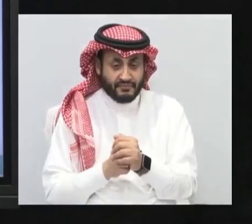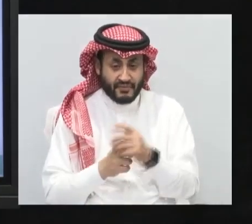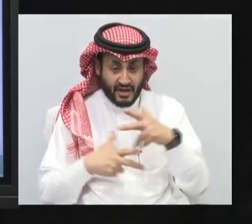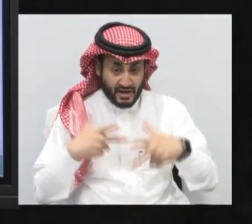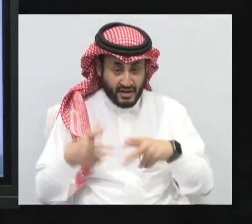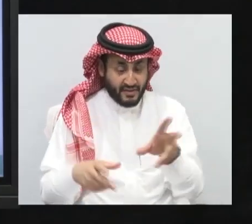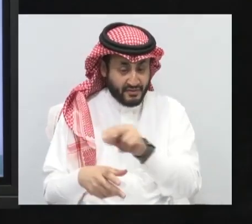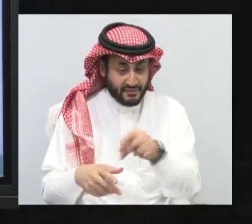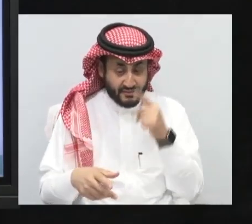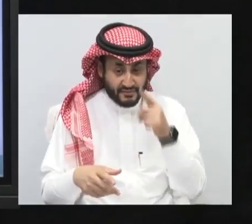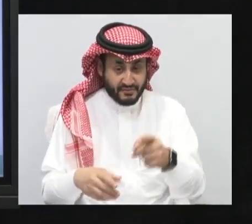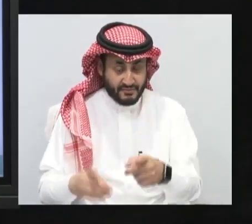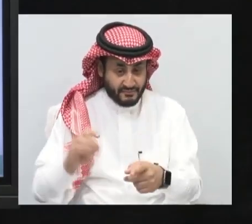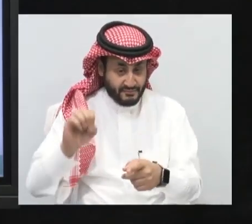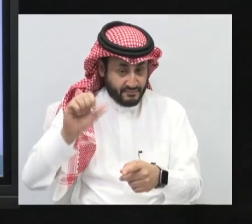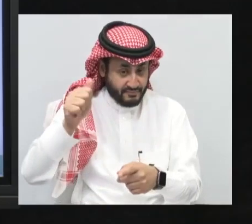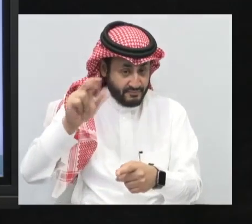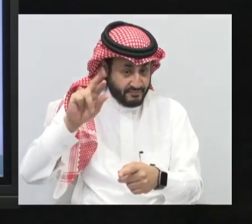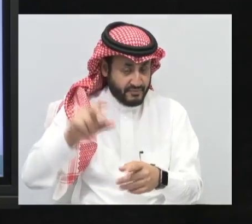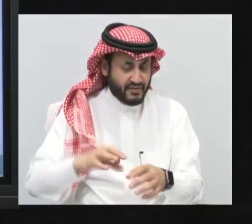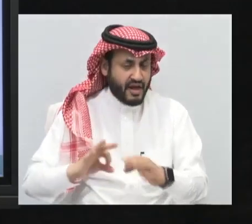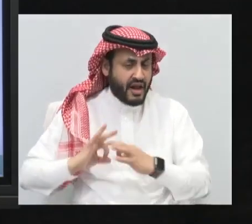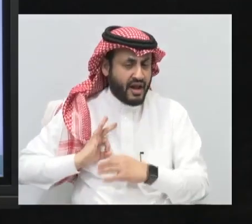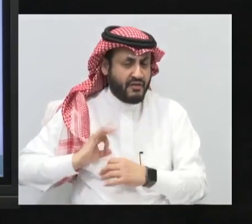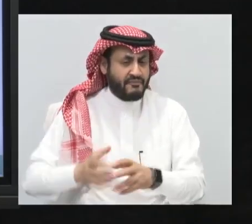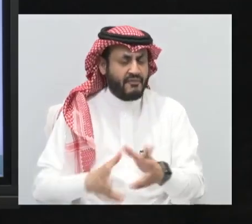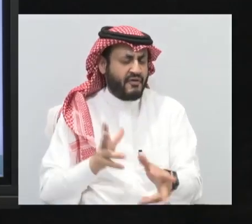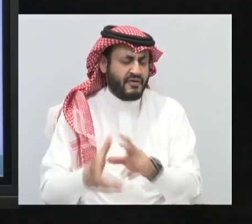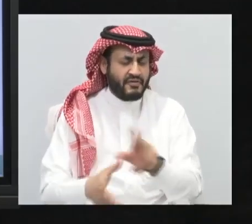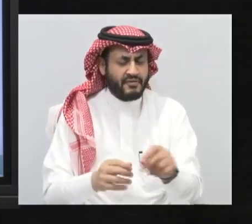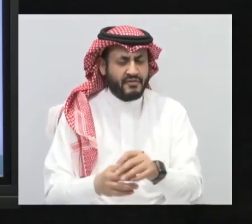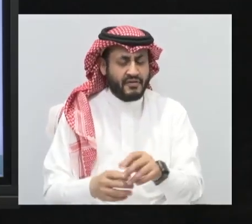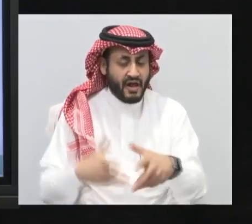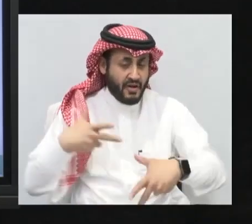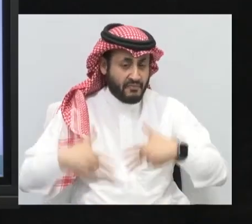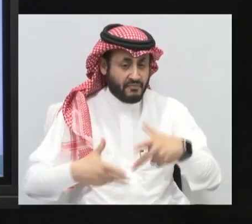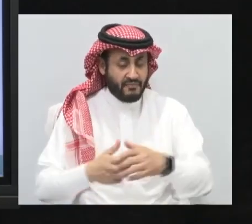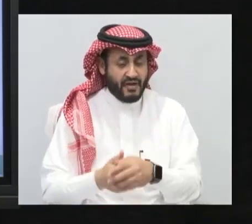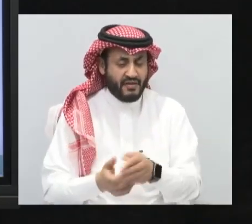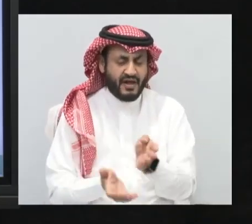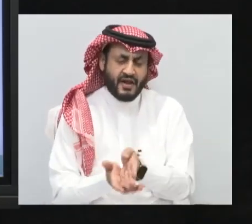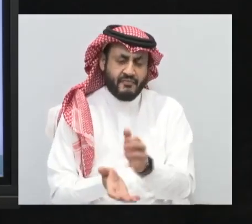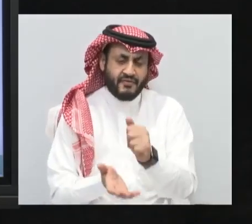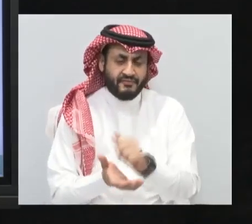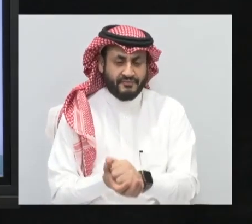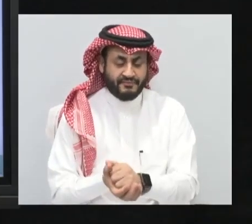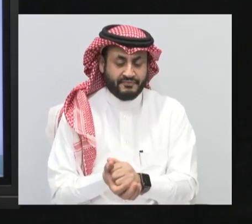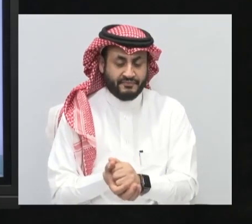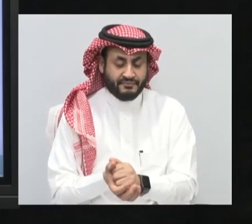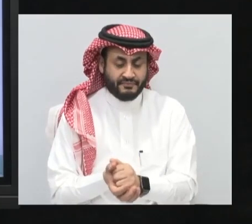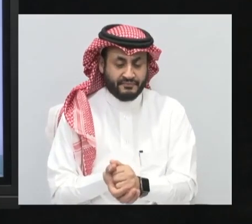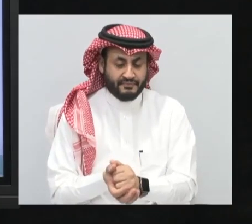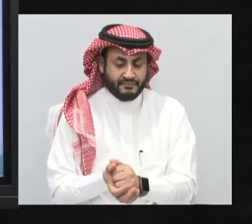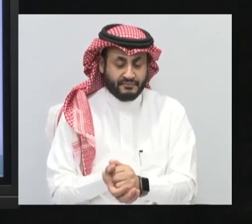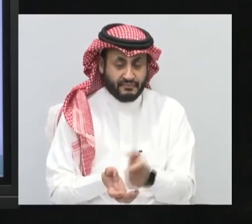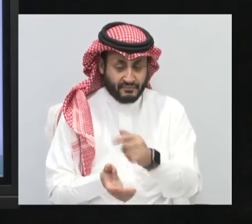some expressions like dear, like love, that is considered as informal writing. We applied